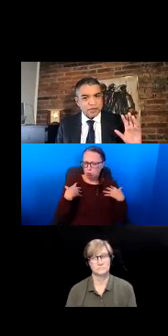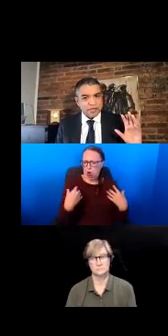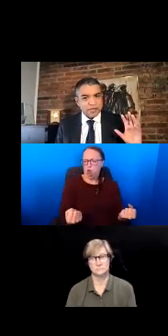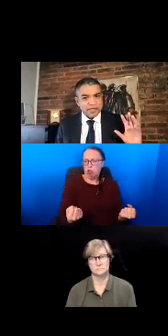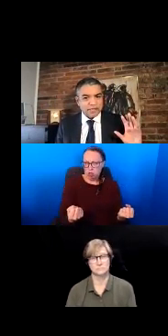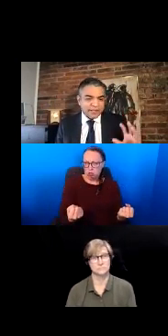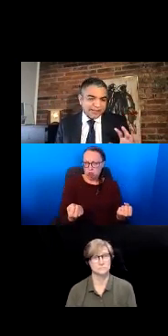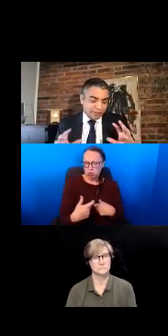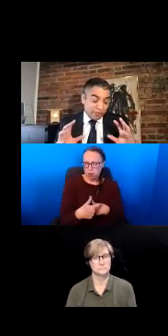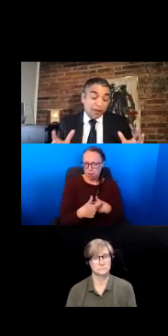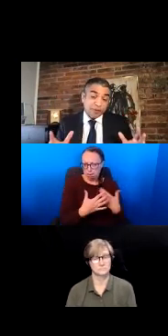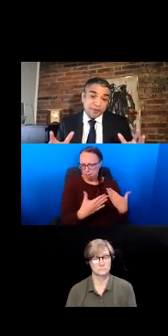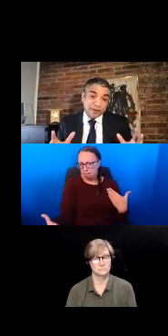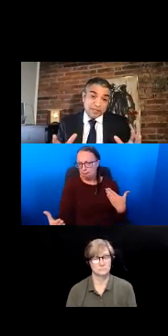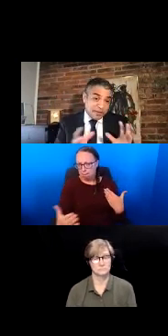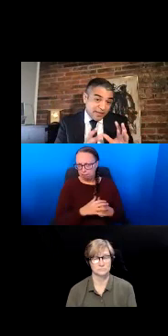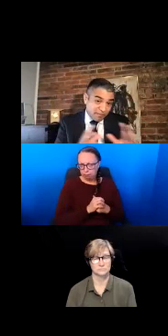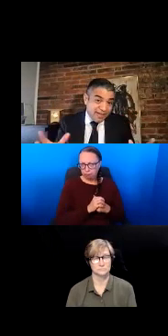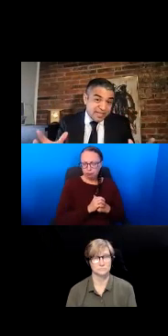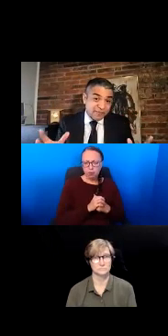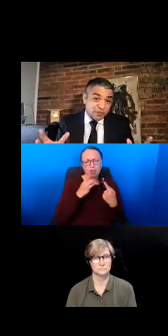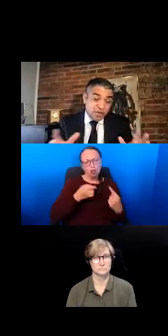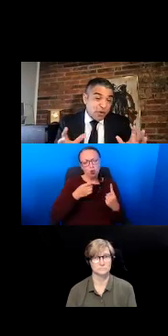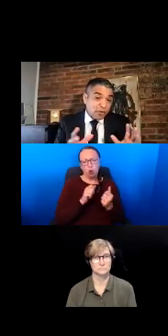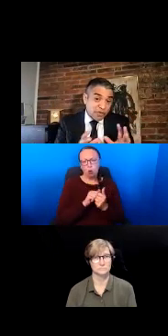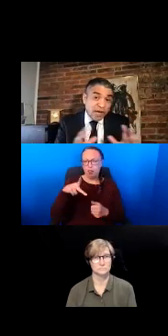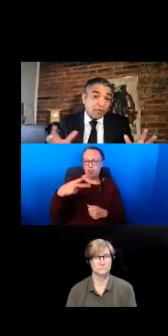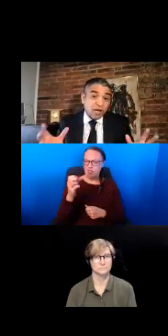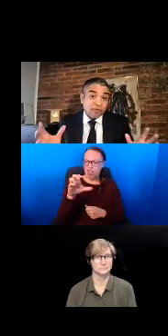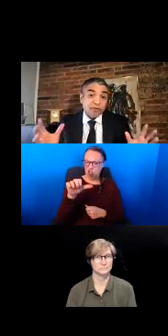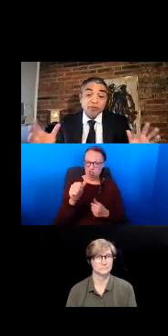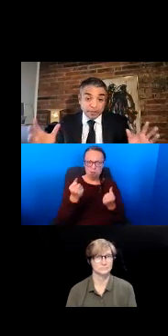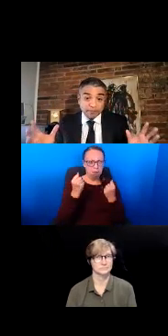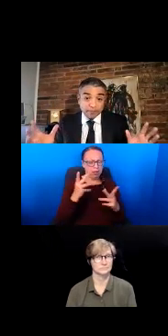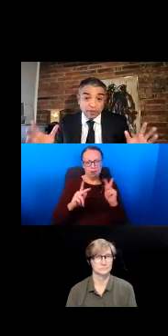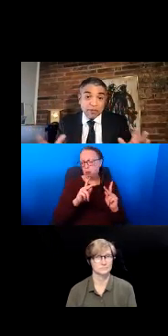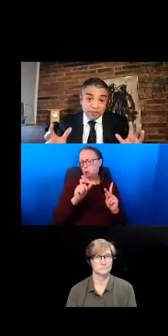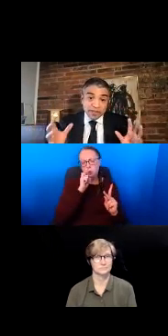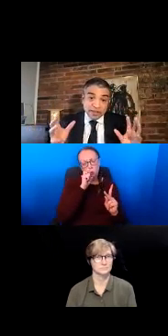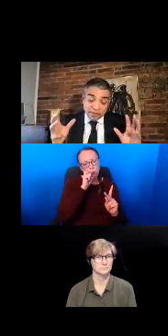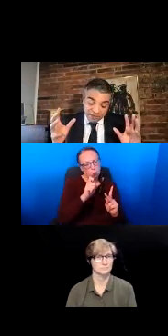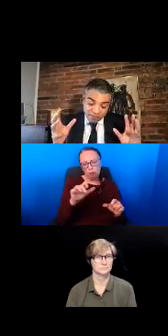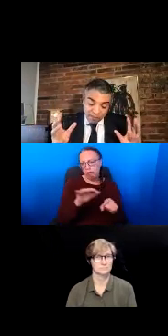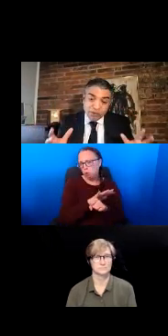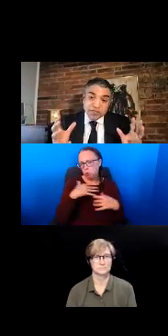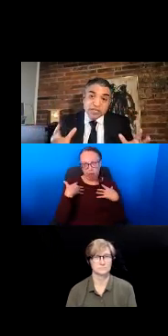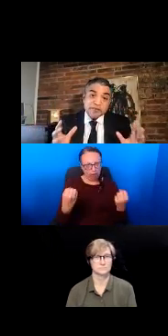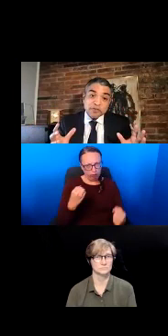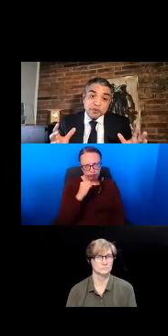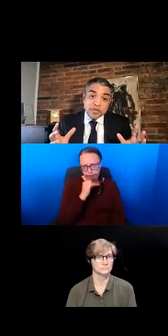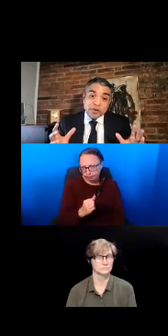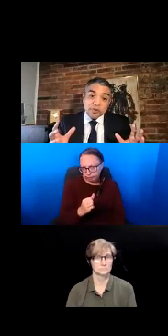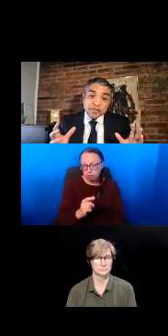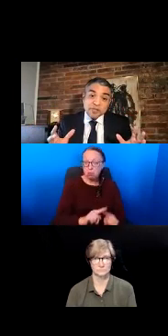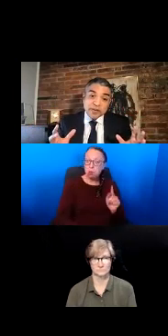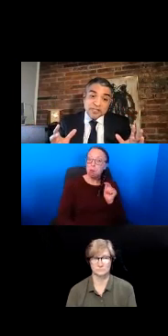stroke. Now, the problem with aphasia is that many individuals will not recover fully, right? But most